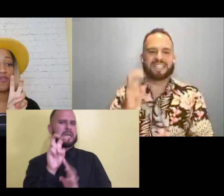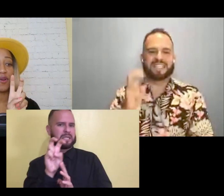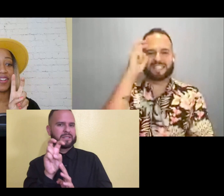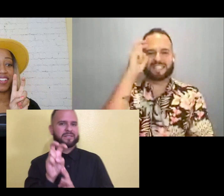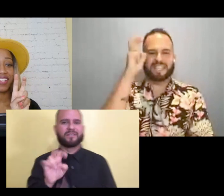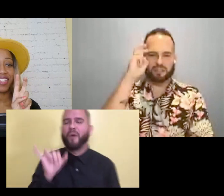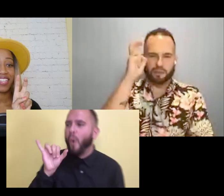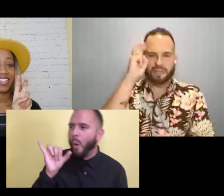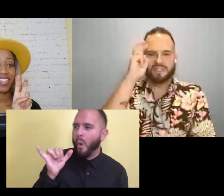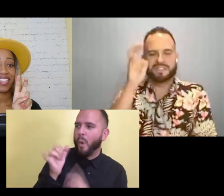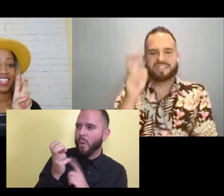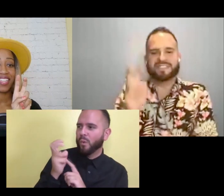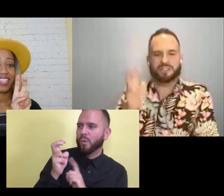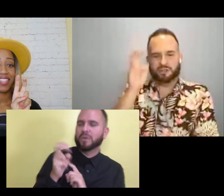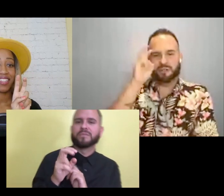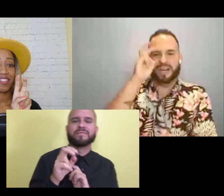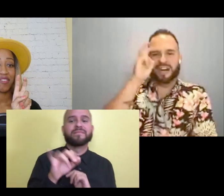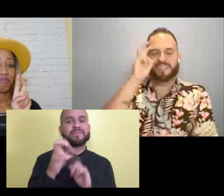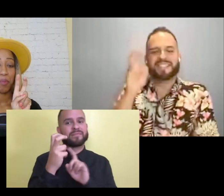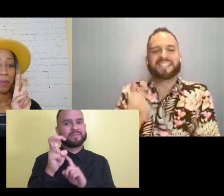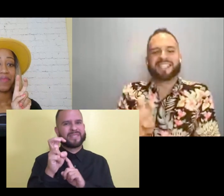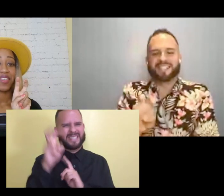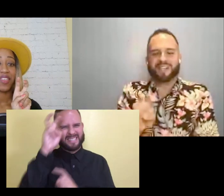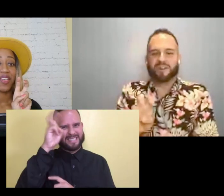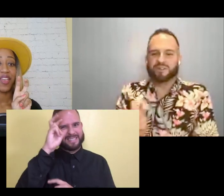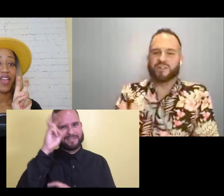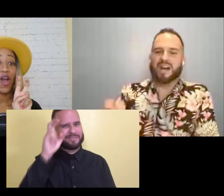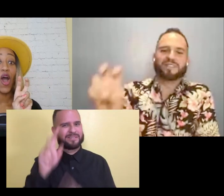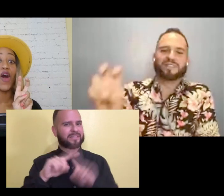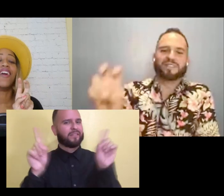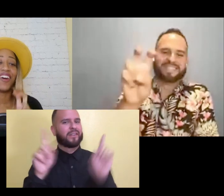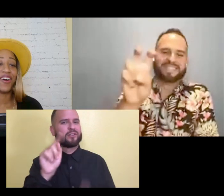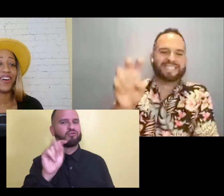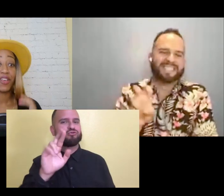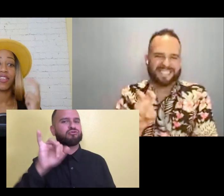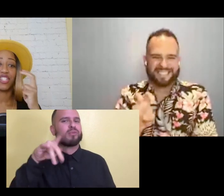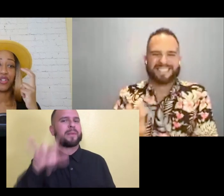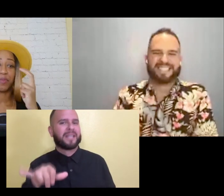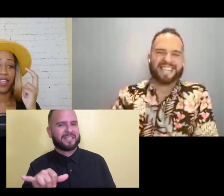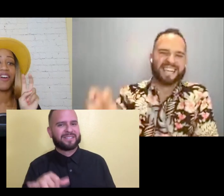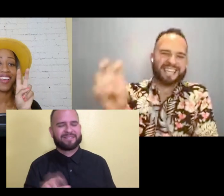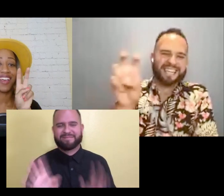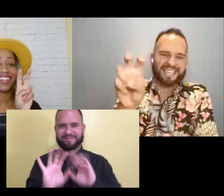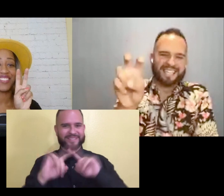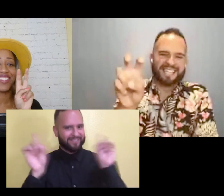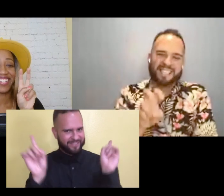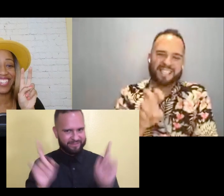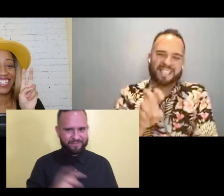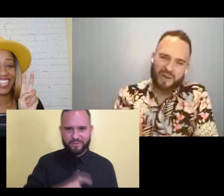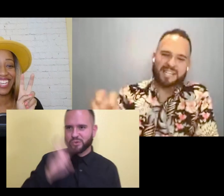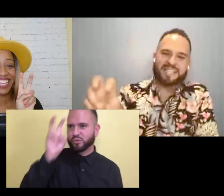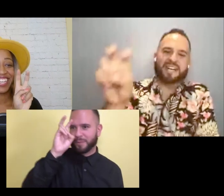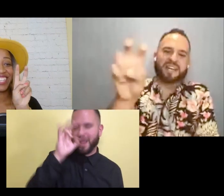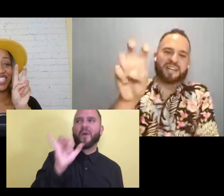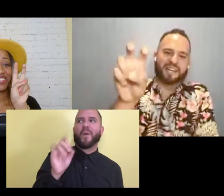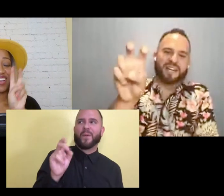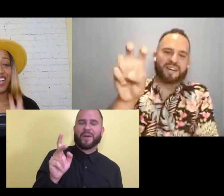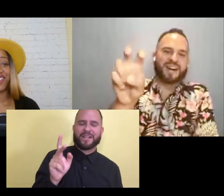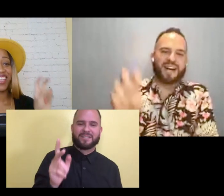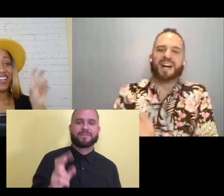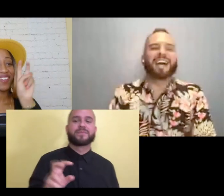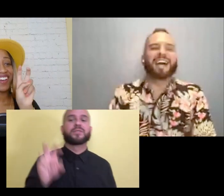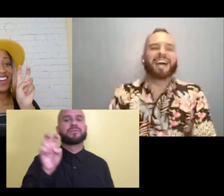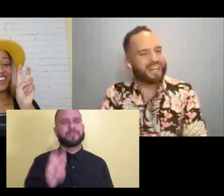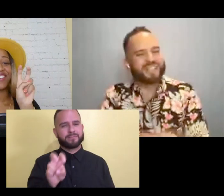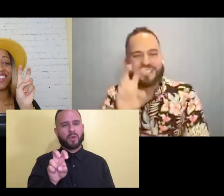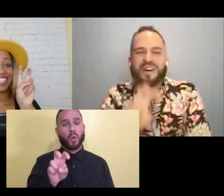facing forward. This is like trippy, like you're tripping out. So travel. Oh, you're tripping out. Okay, got you. Yeah, so it's like travel.